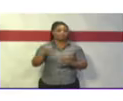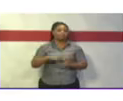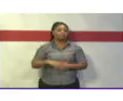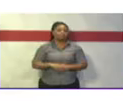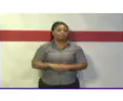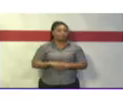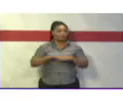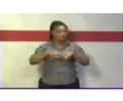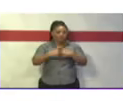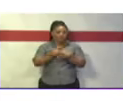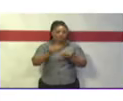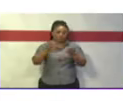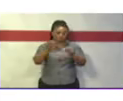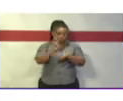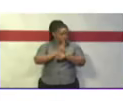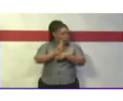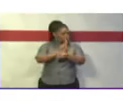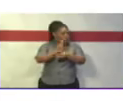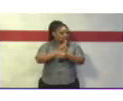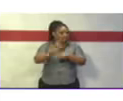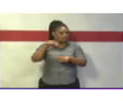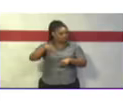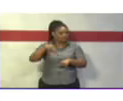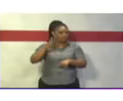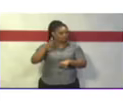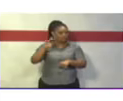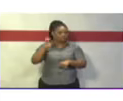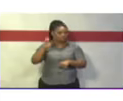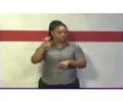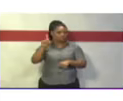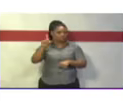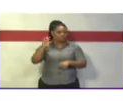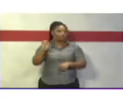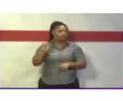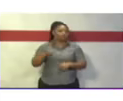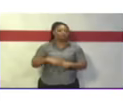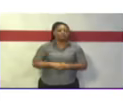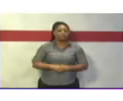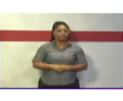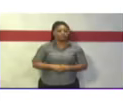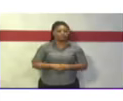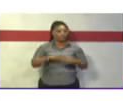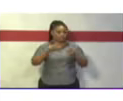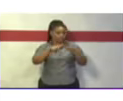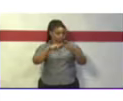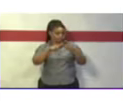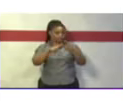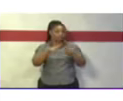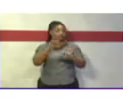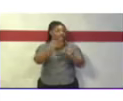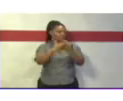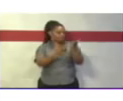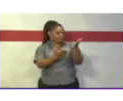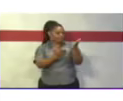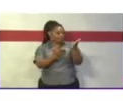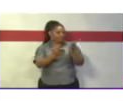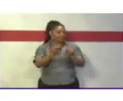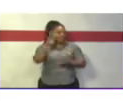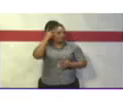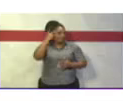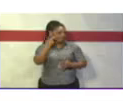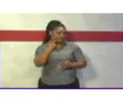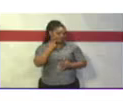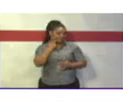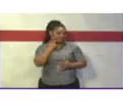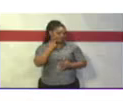or QR code, as they call it? Secondly, Dr. Parasram, some parents do want